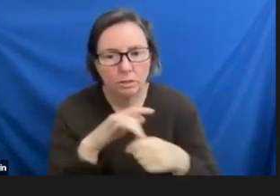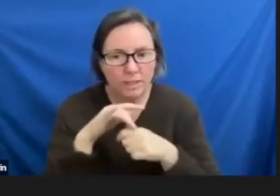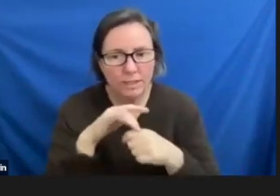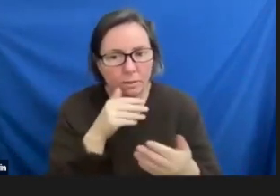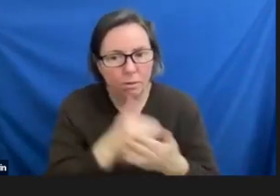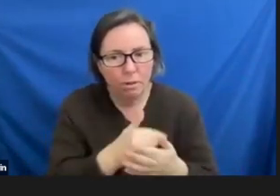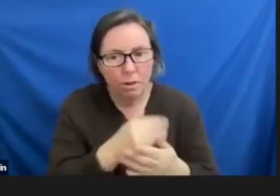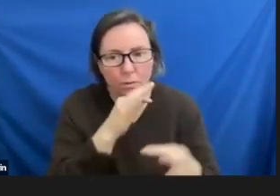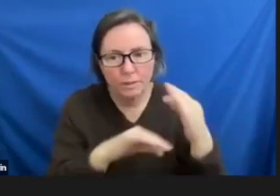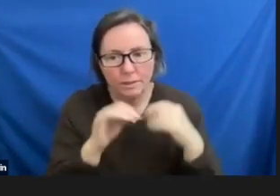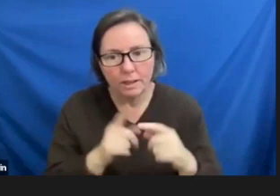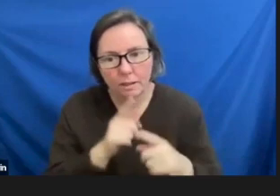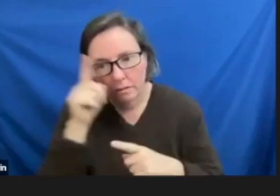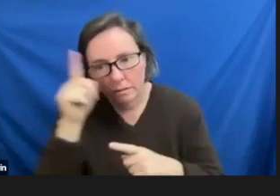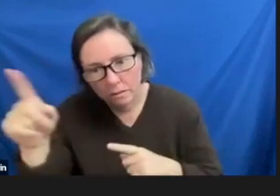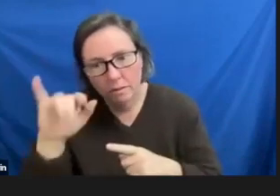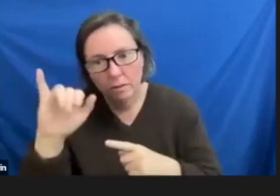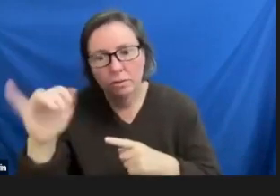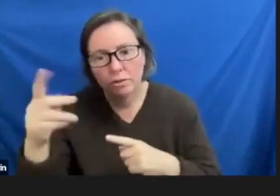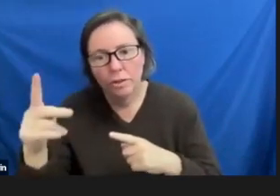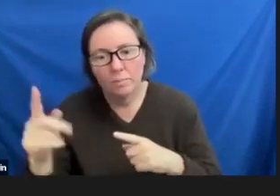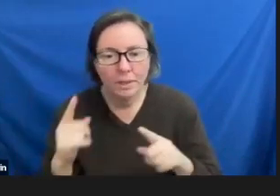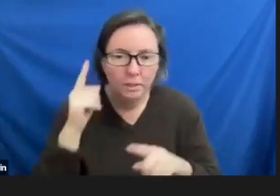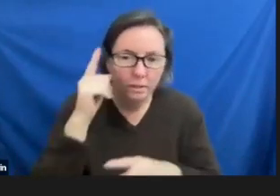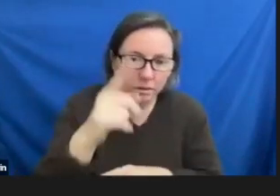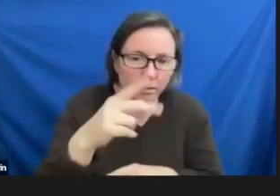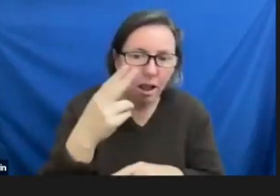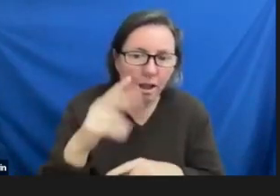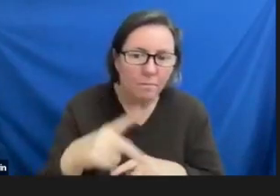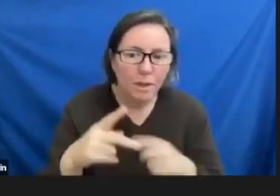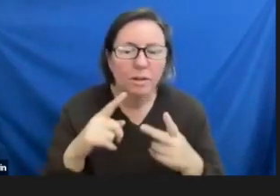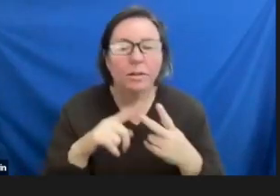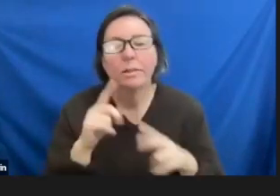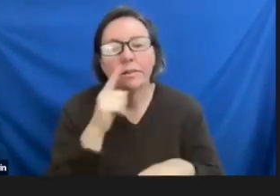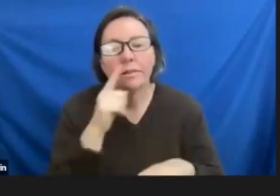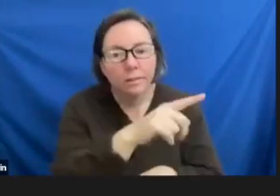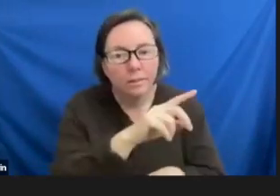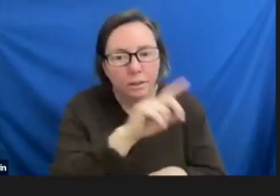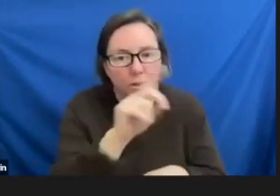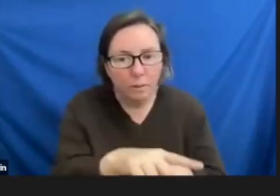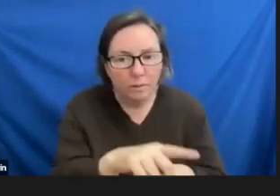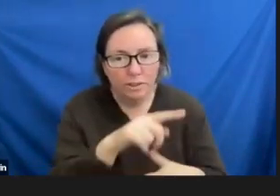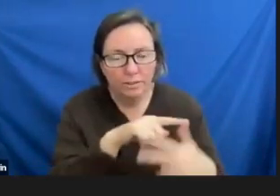to Jamaica Plain, Hyde Park, Dorchester, things of that nature.